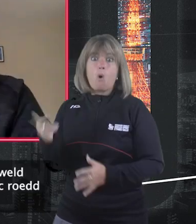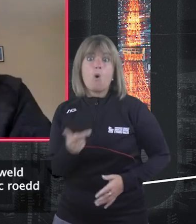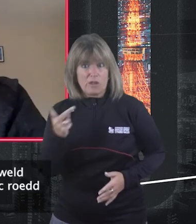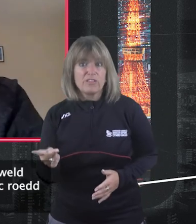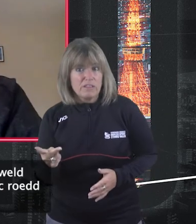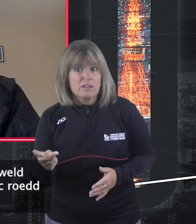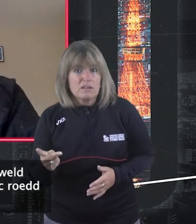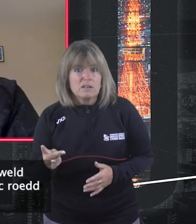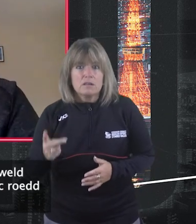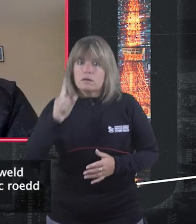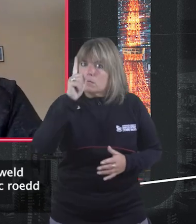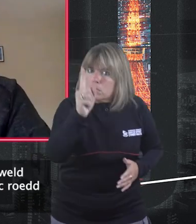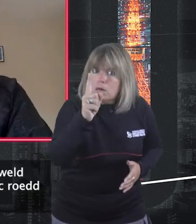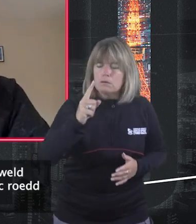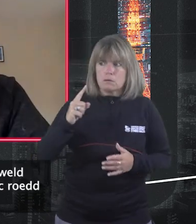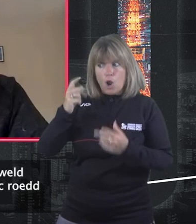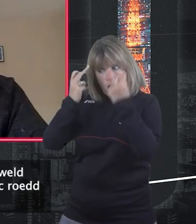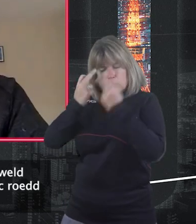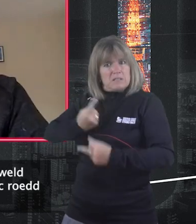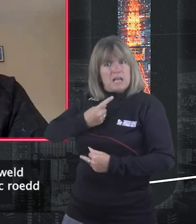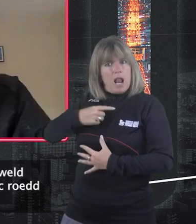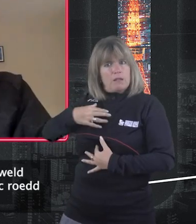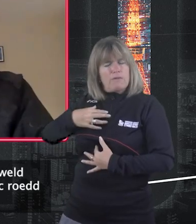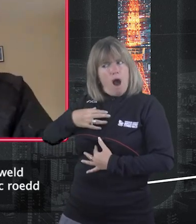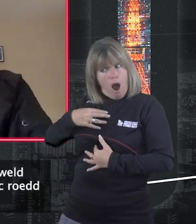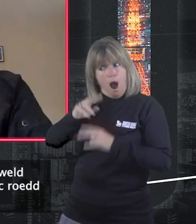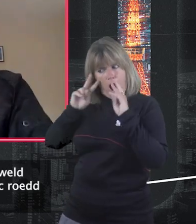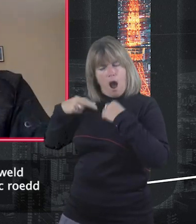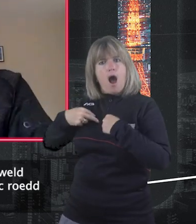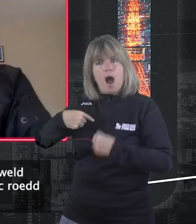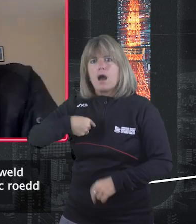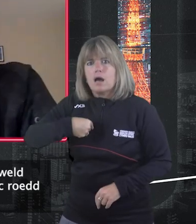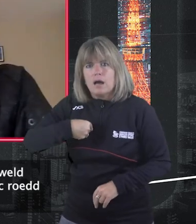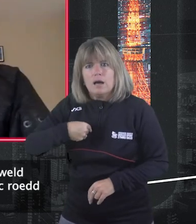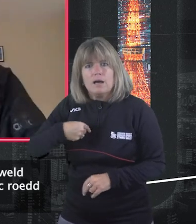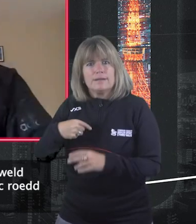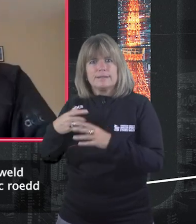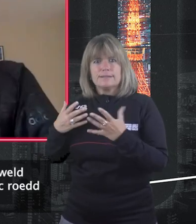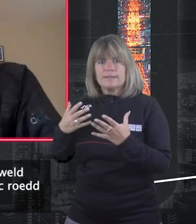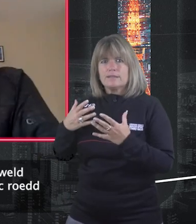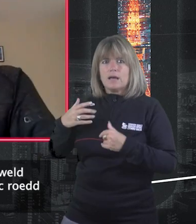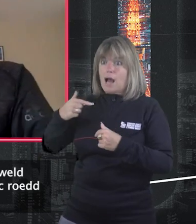I've learned a lot about my body, how it works. And, you know,